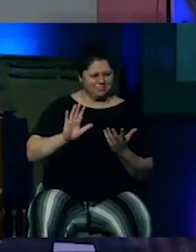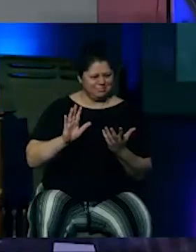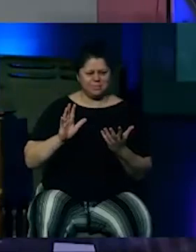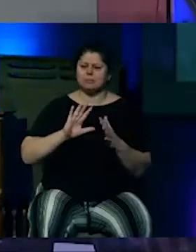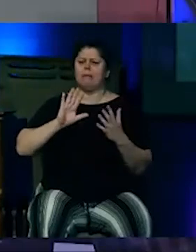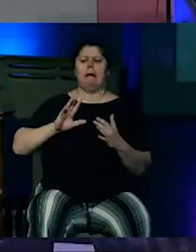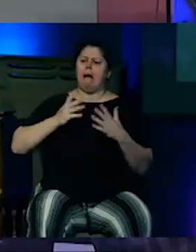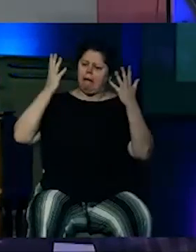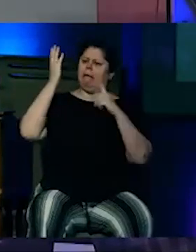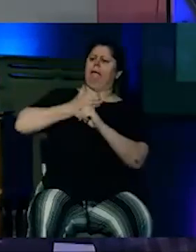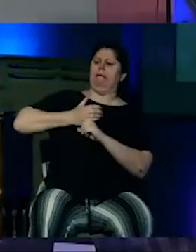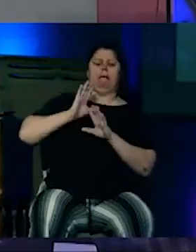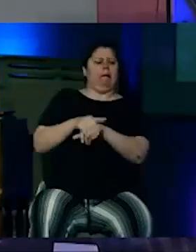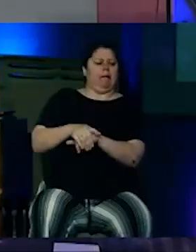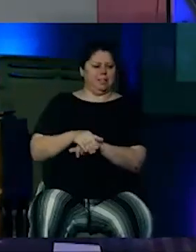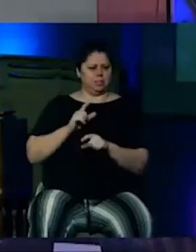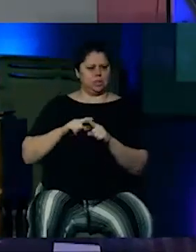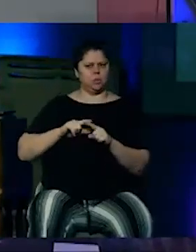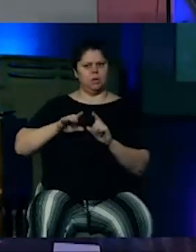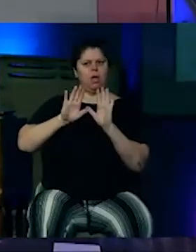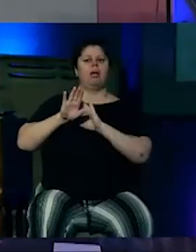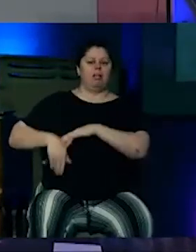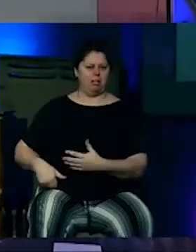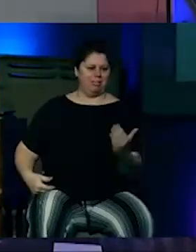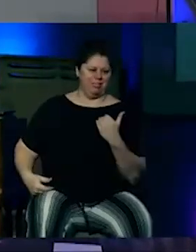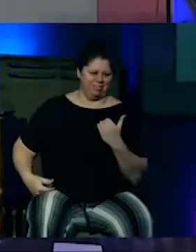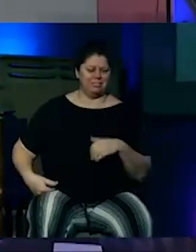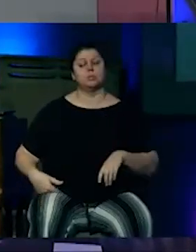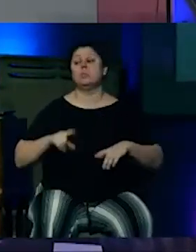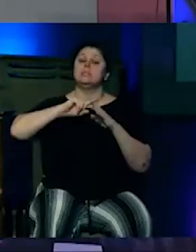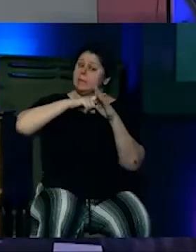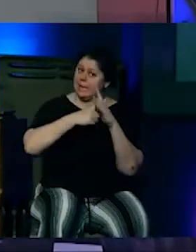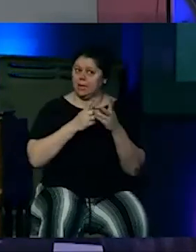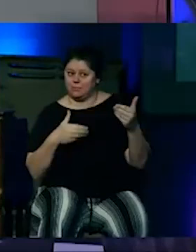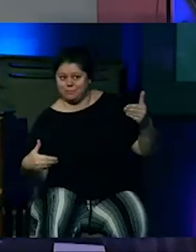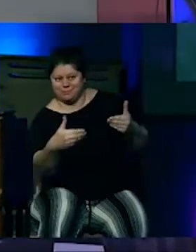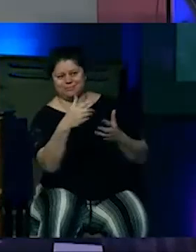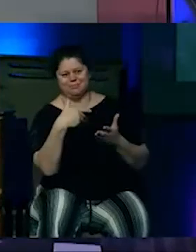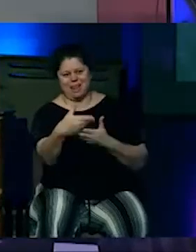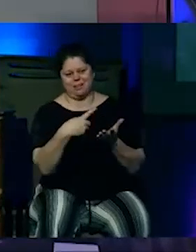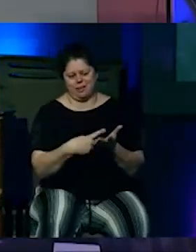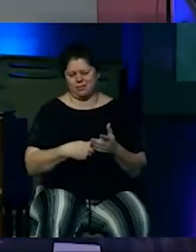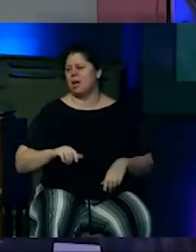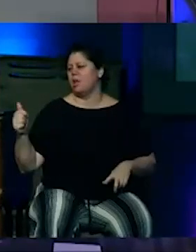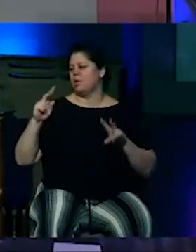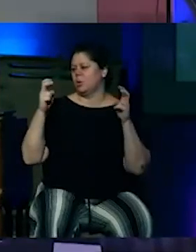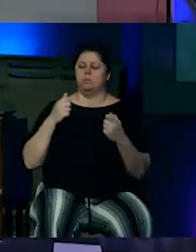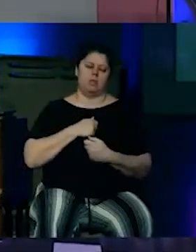So this is kind of the beginning of where we go next. There's this quote I love from